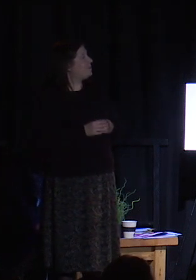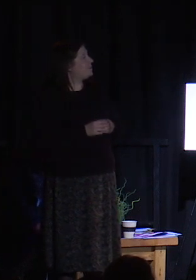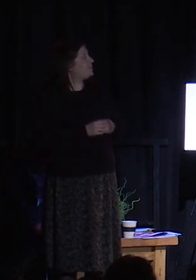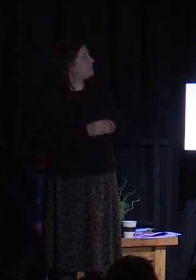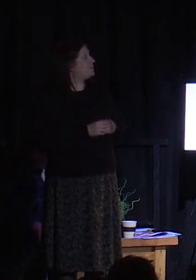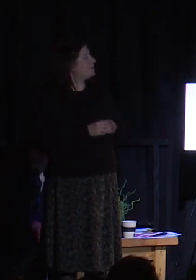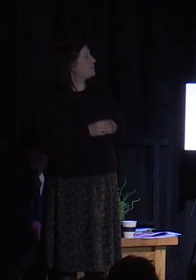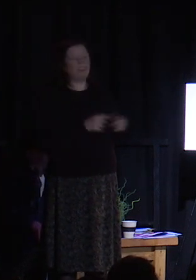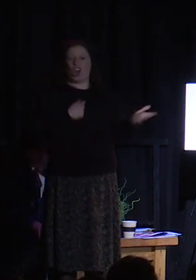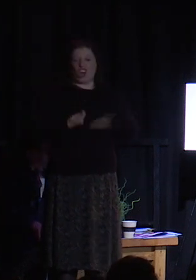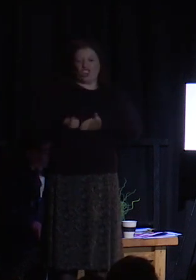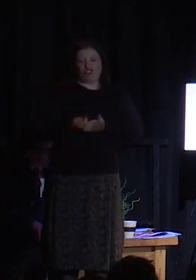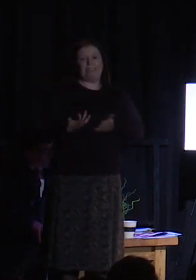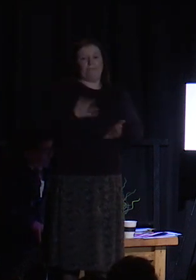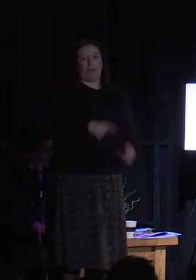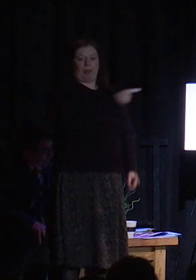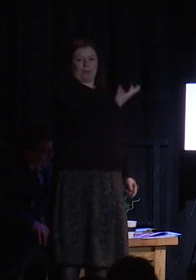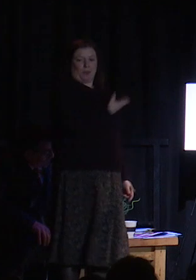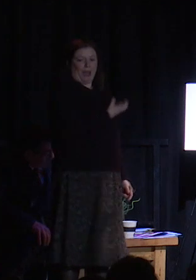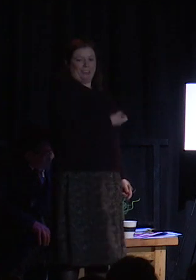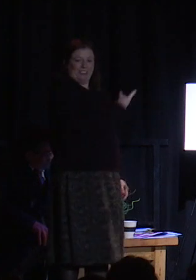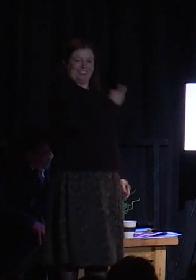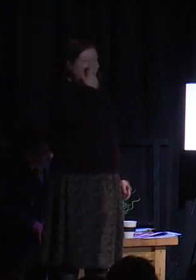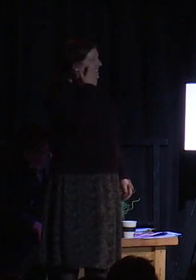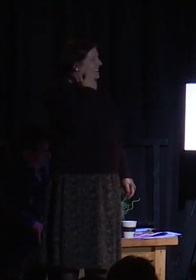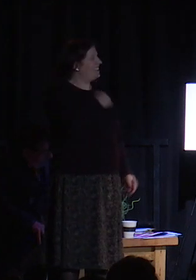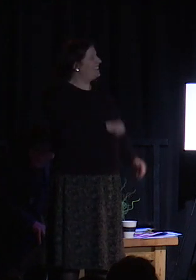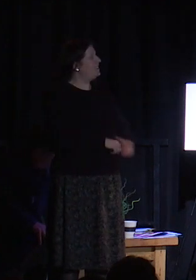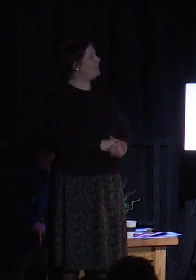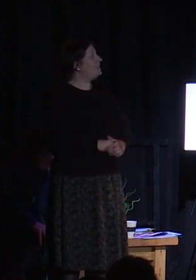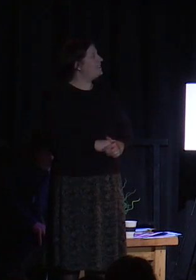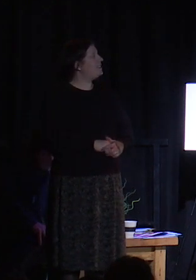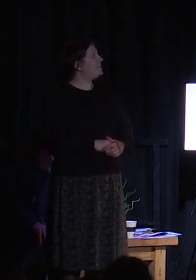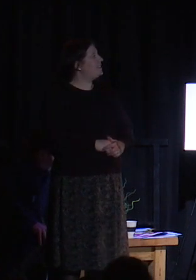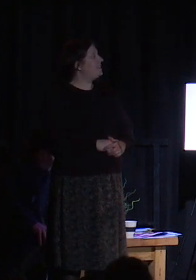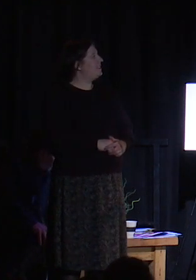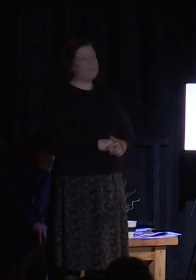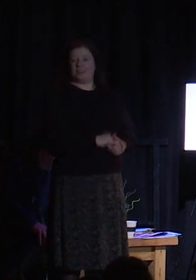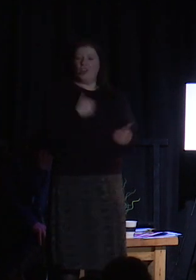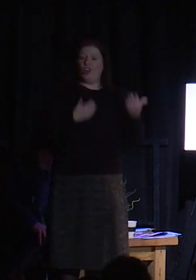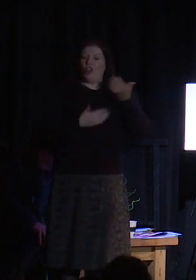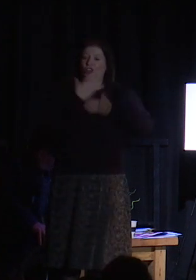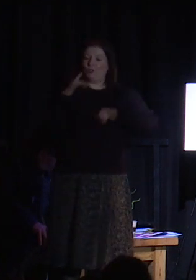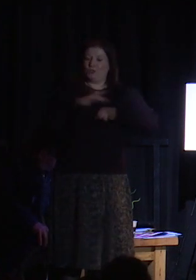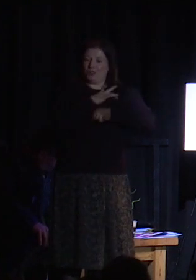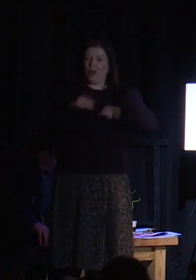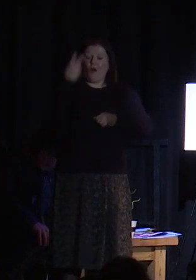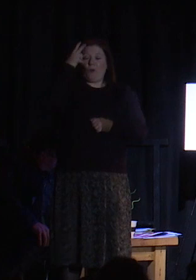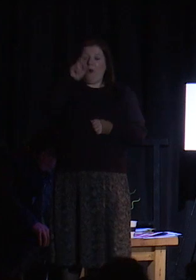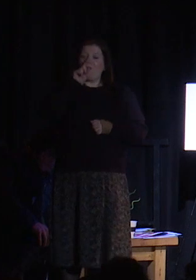That's how I pay the rent. But the new show is Falconry Dismay.